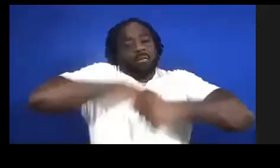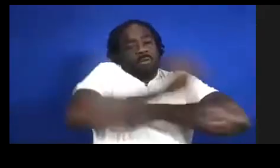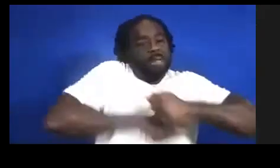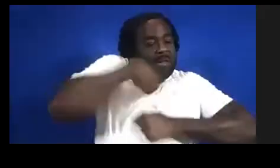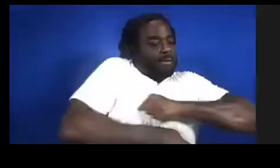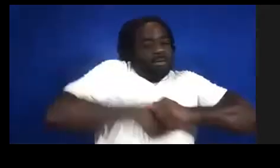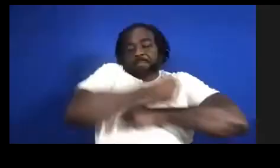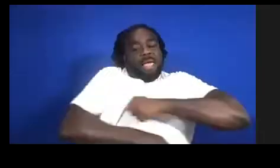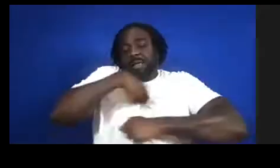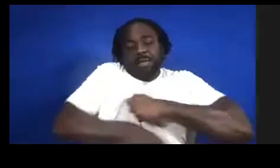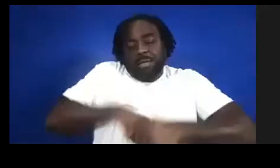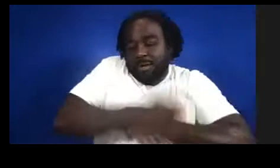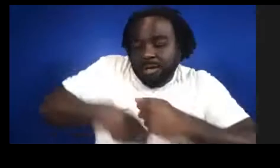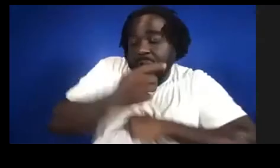gone.